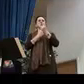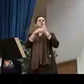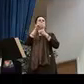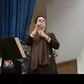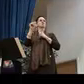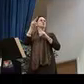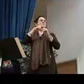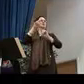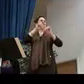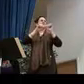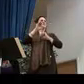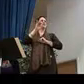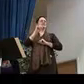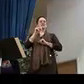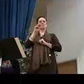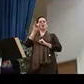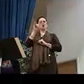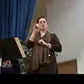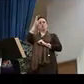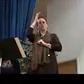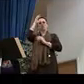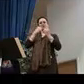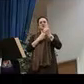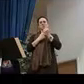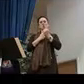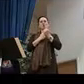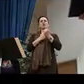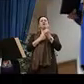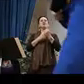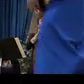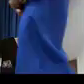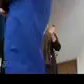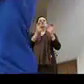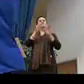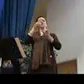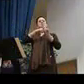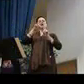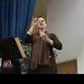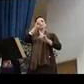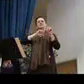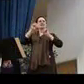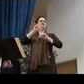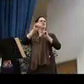Support, Certificate of Applied Science, Computer Network Infrastructure.